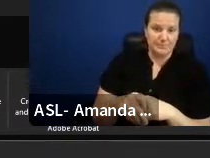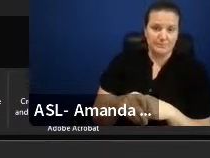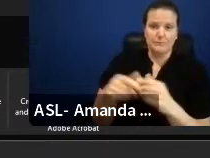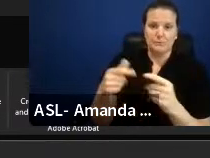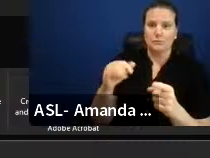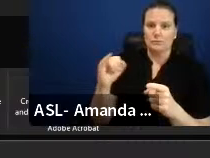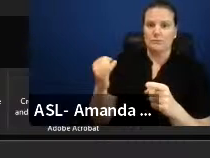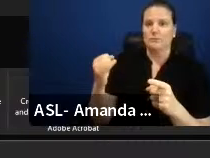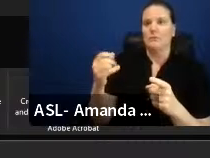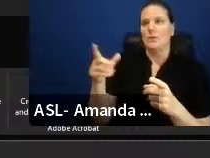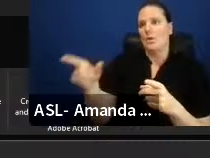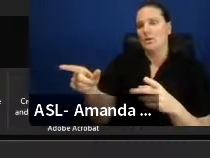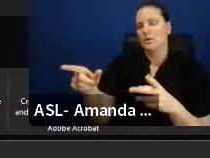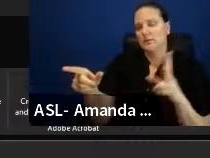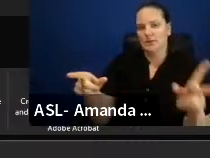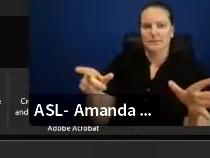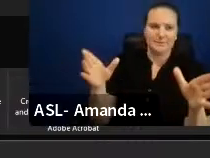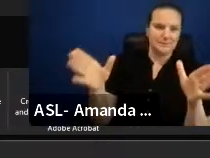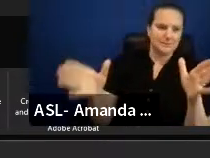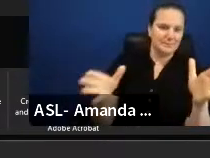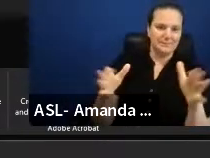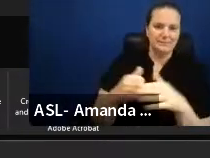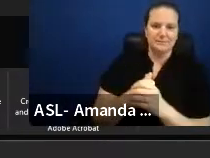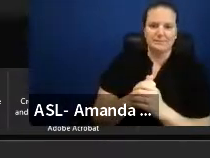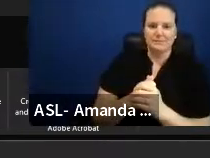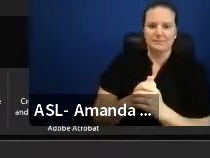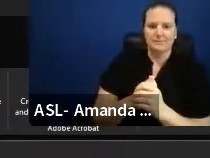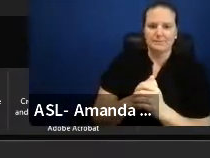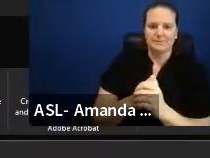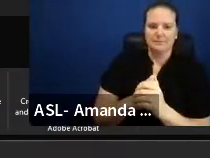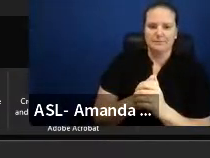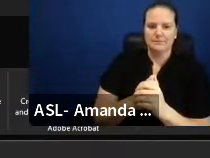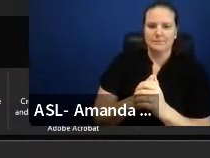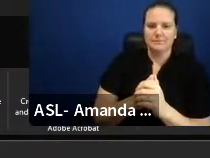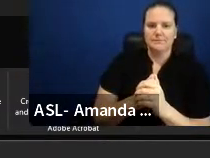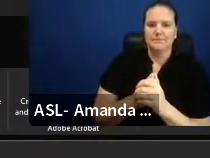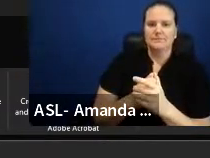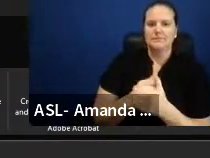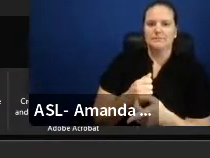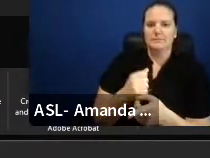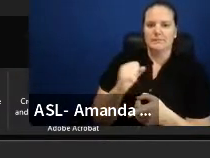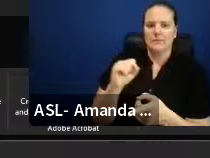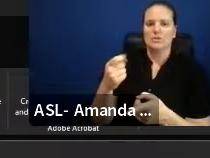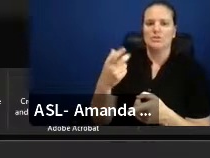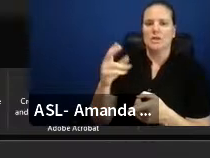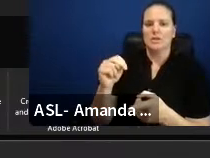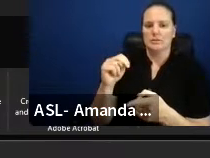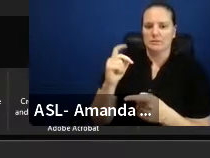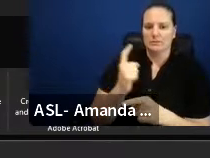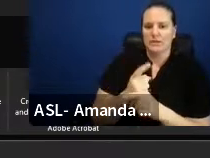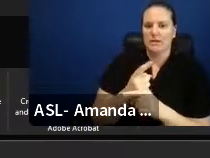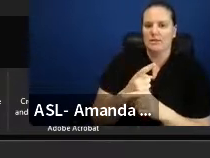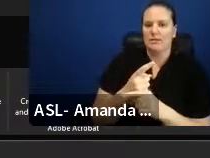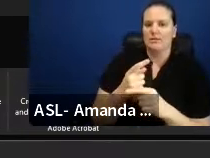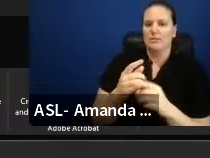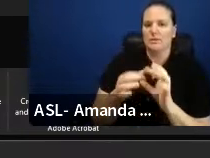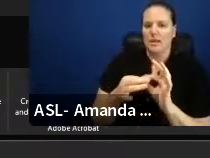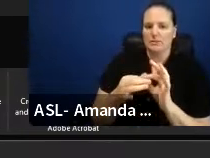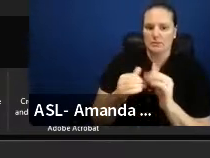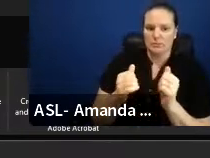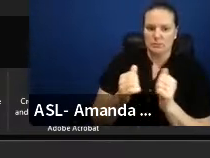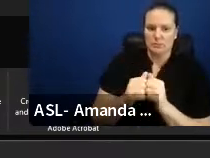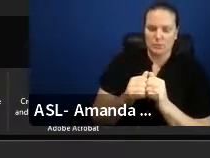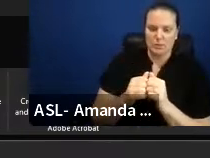and. Yeah. I was gonna say the community engagement team has really good relationships with the neighborhood